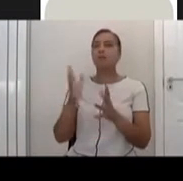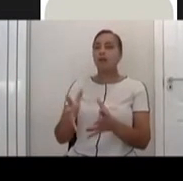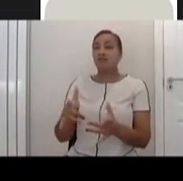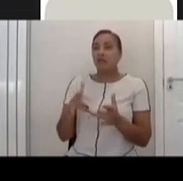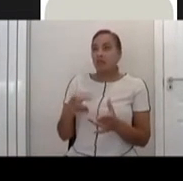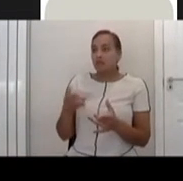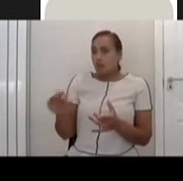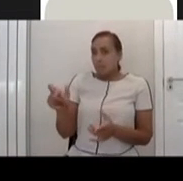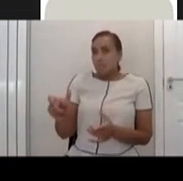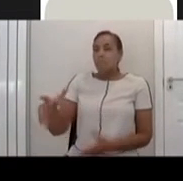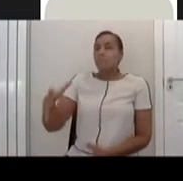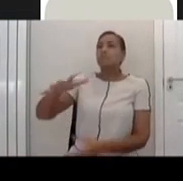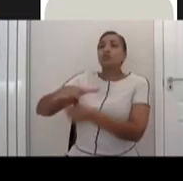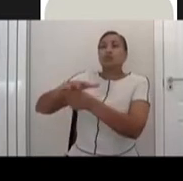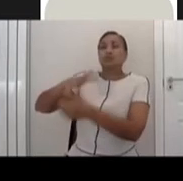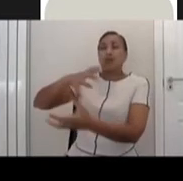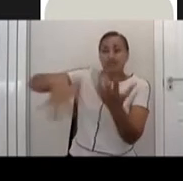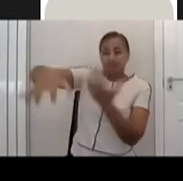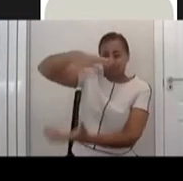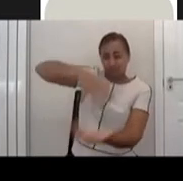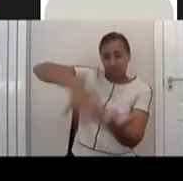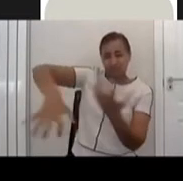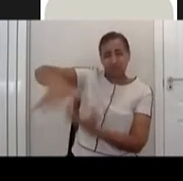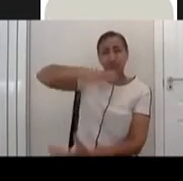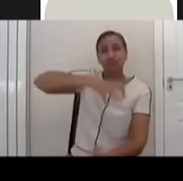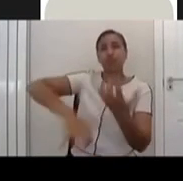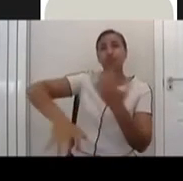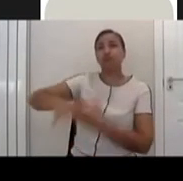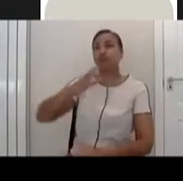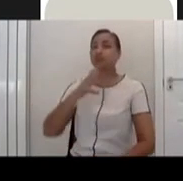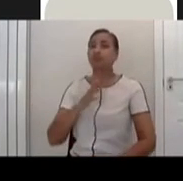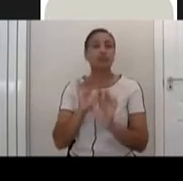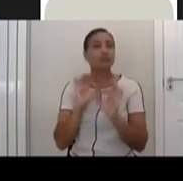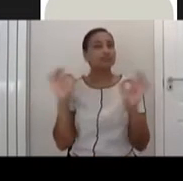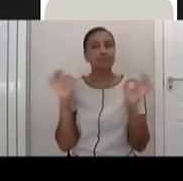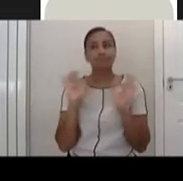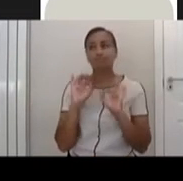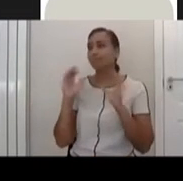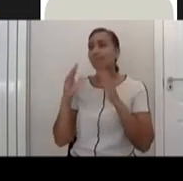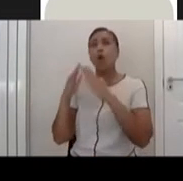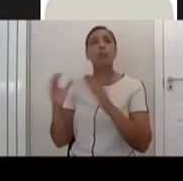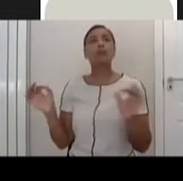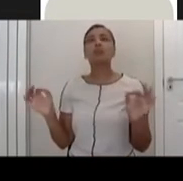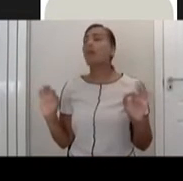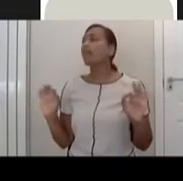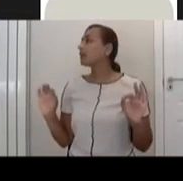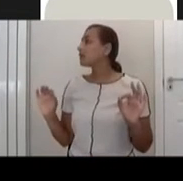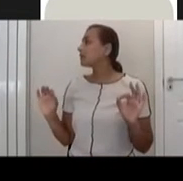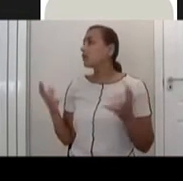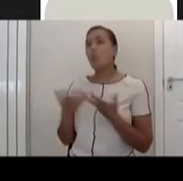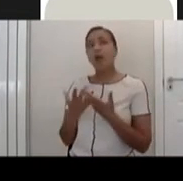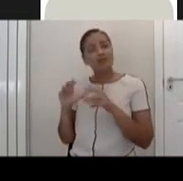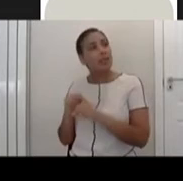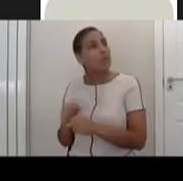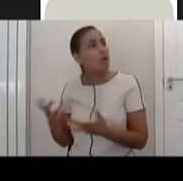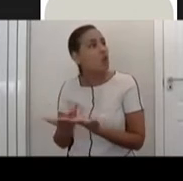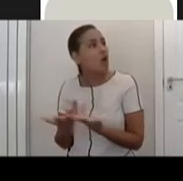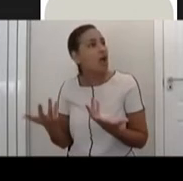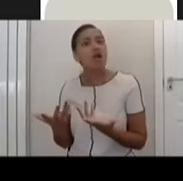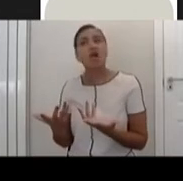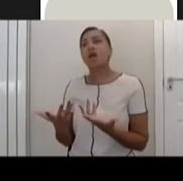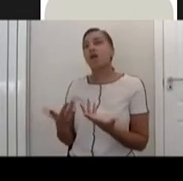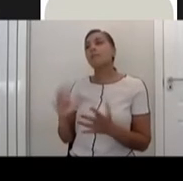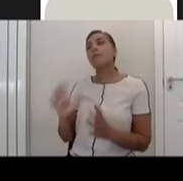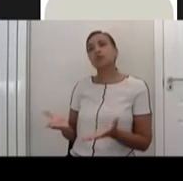also exacerbated by having no fixed abode or home base, really.